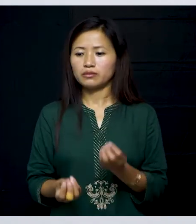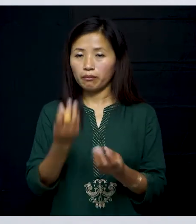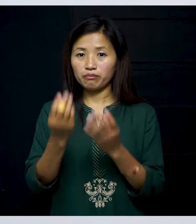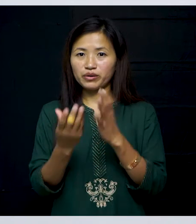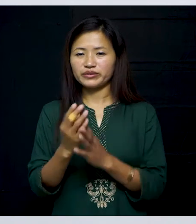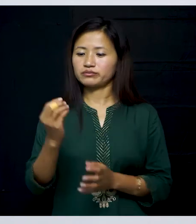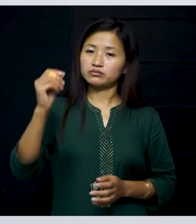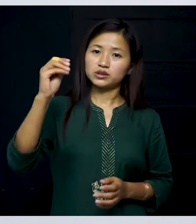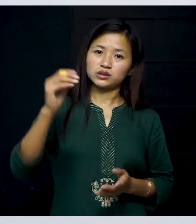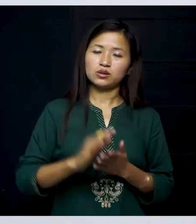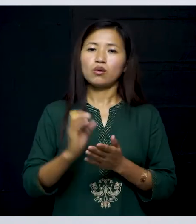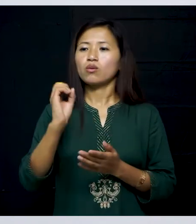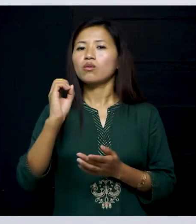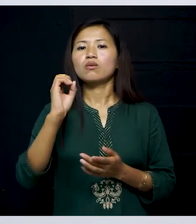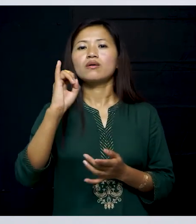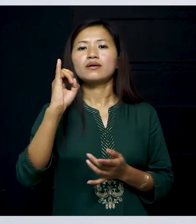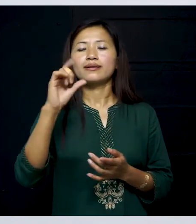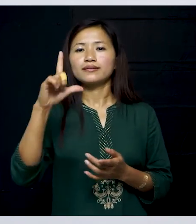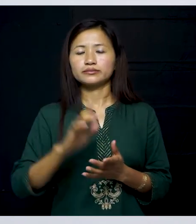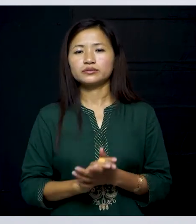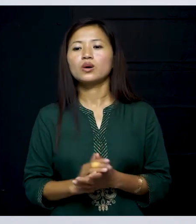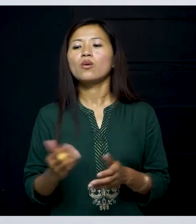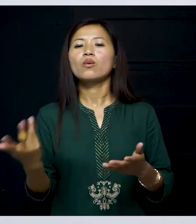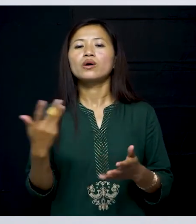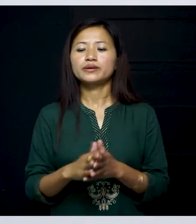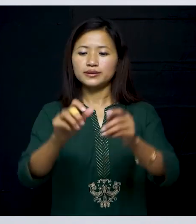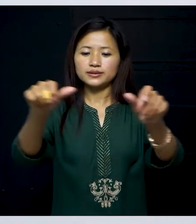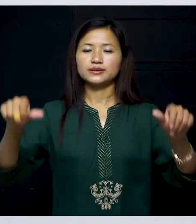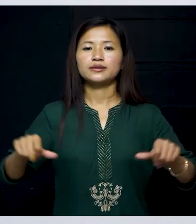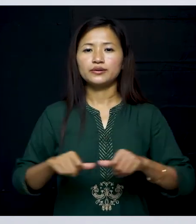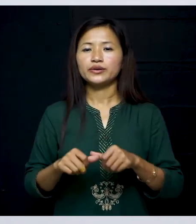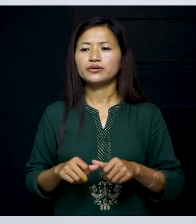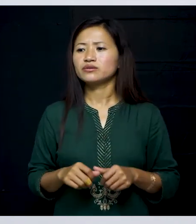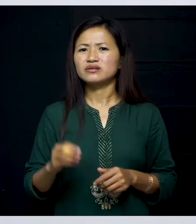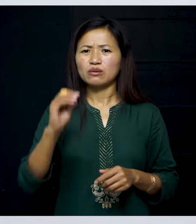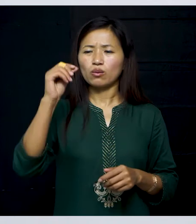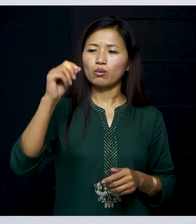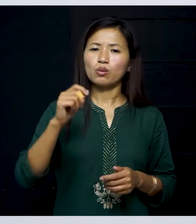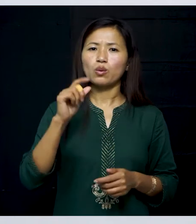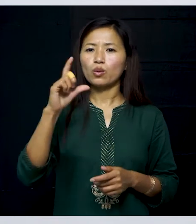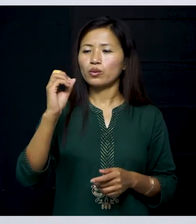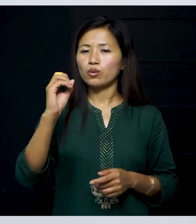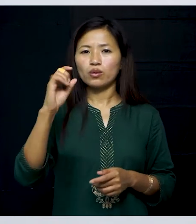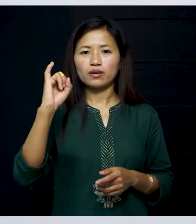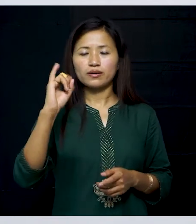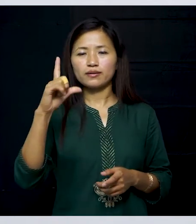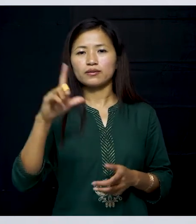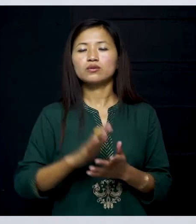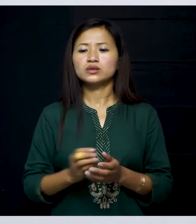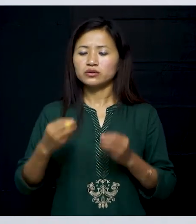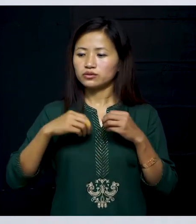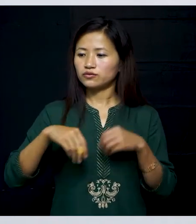oil. Why? Because if there is an area where there is oil and it's burning, if you put water to it, the water will just flow